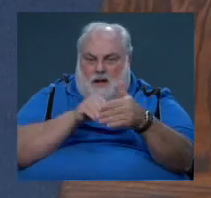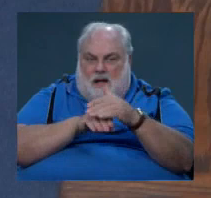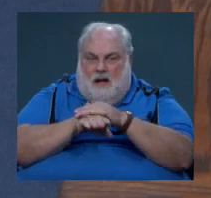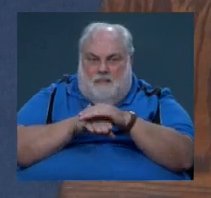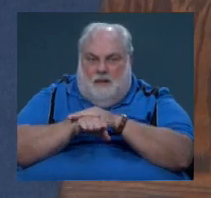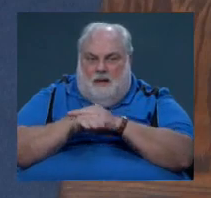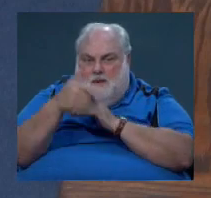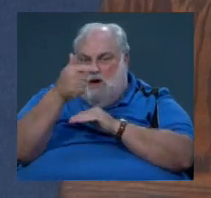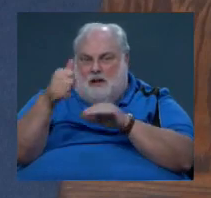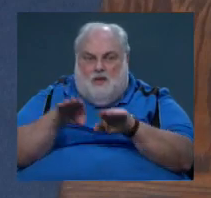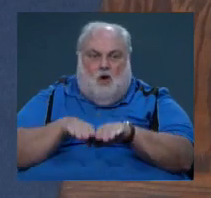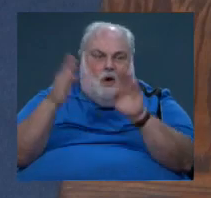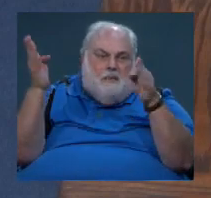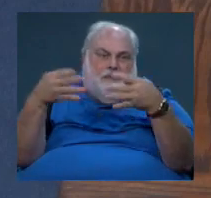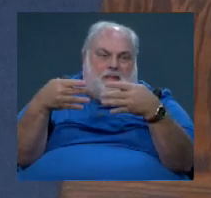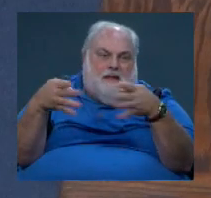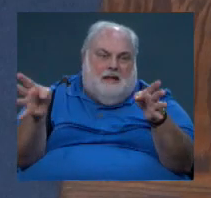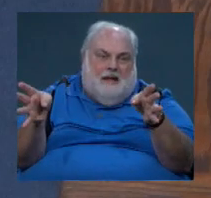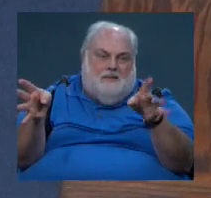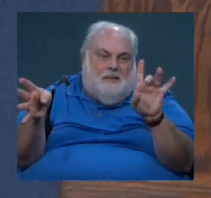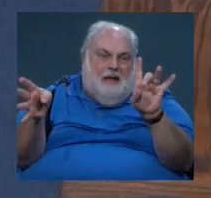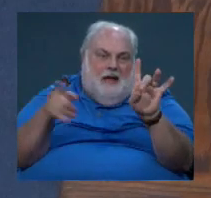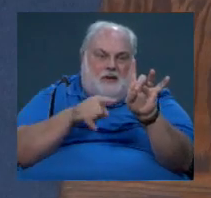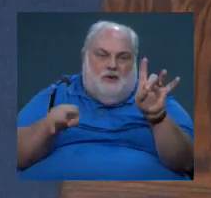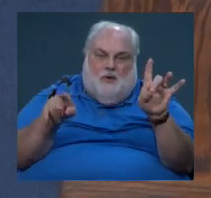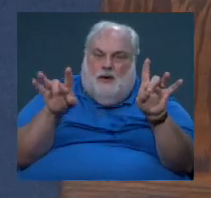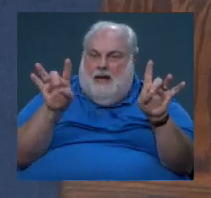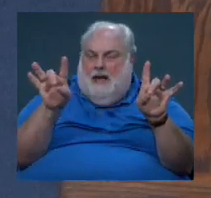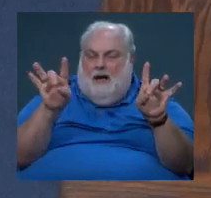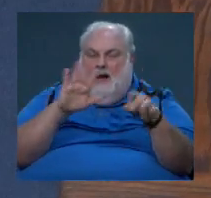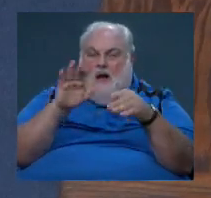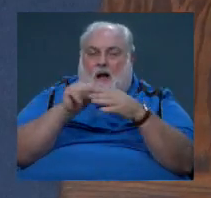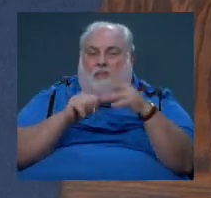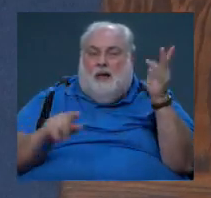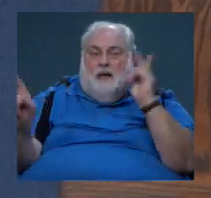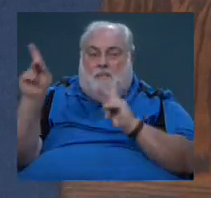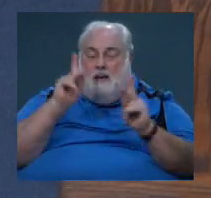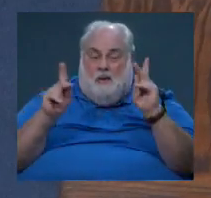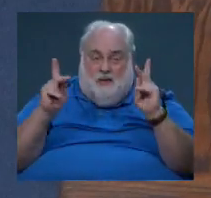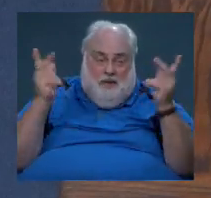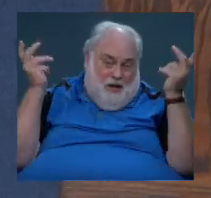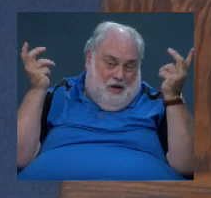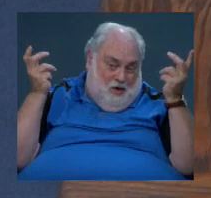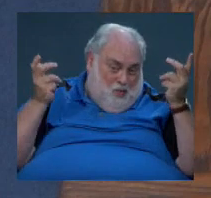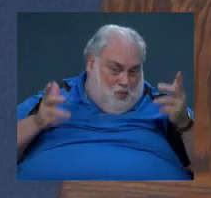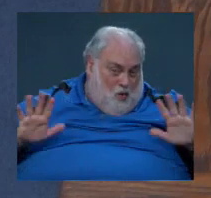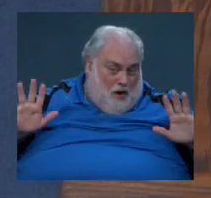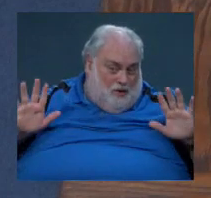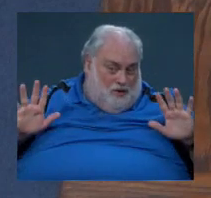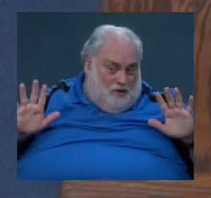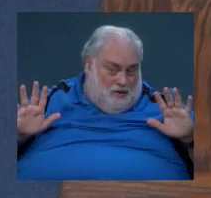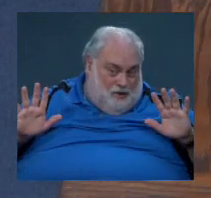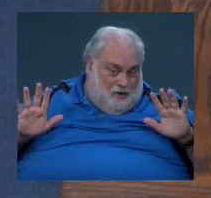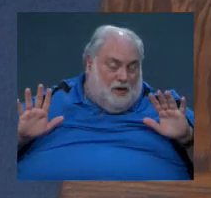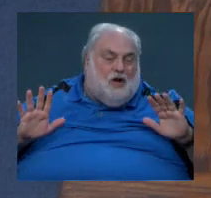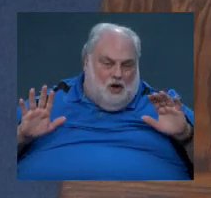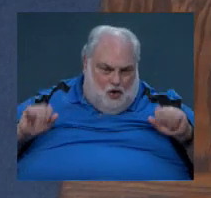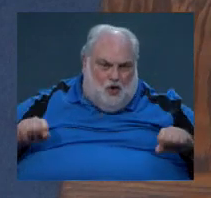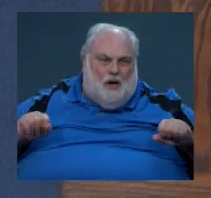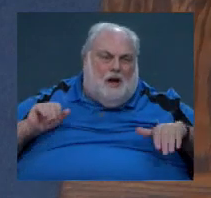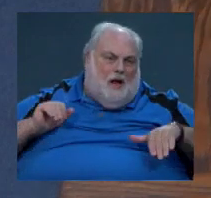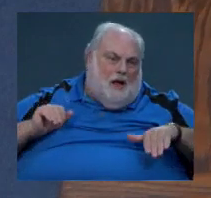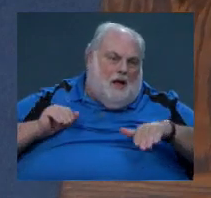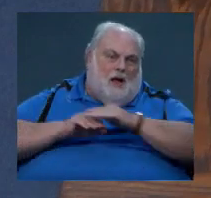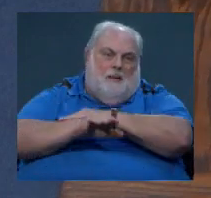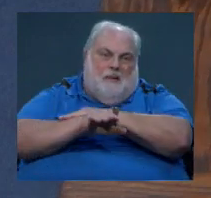Because if I just opened up the gate from 8 to 8, then all of the people that they wanted not to come could come